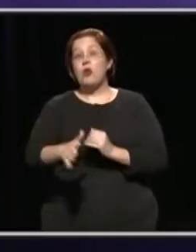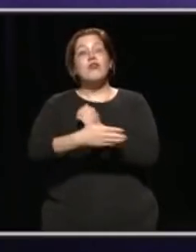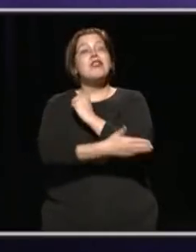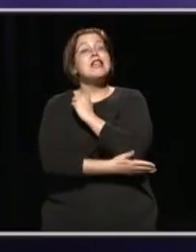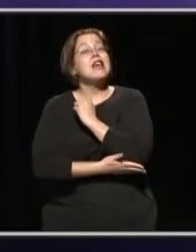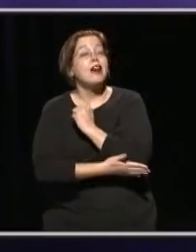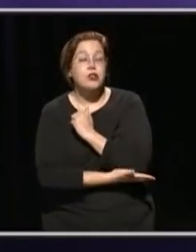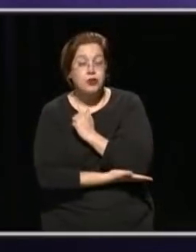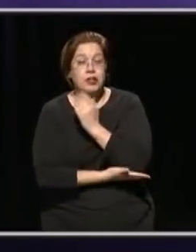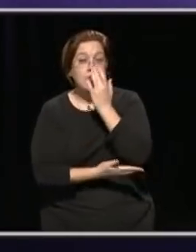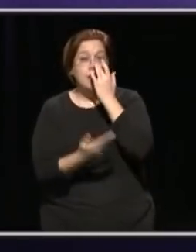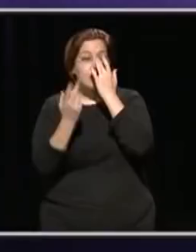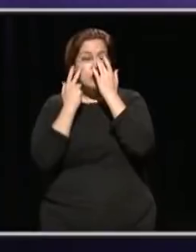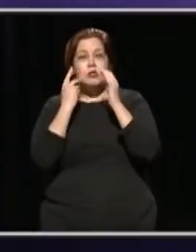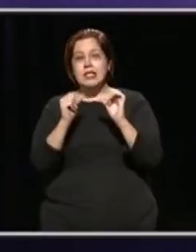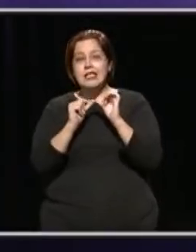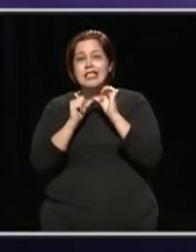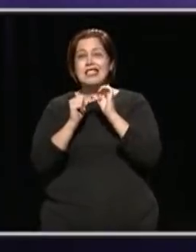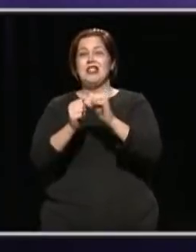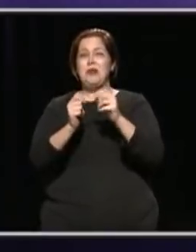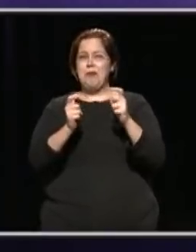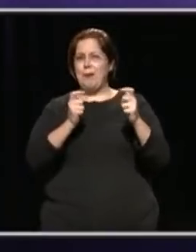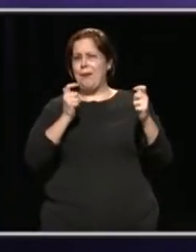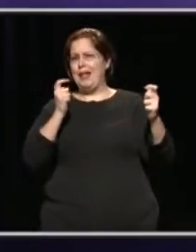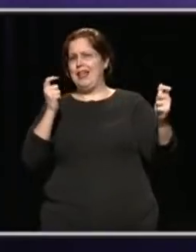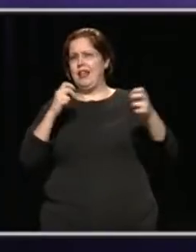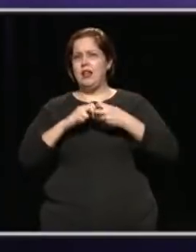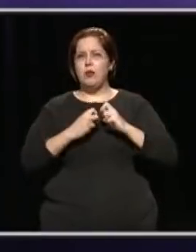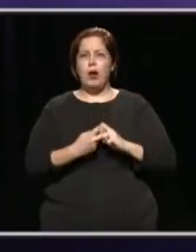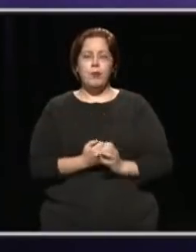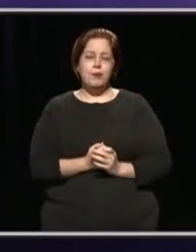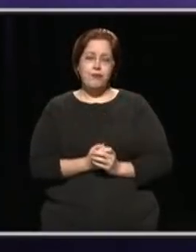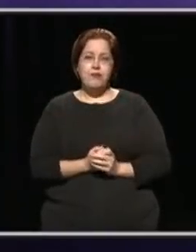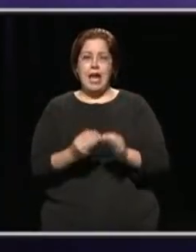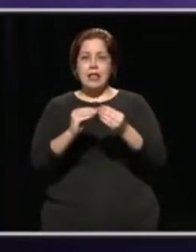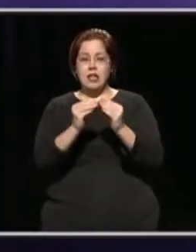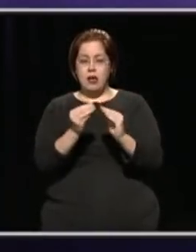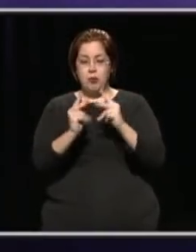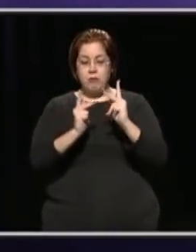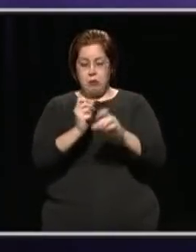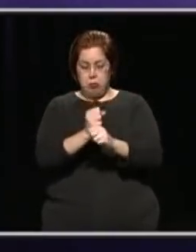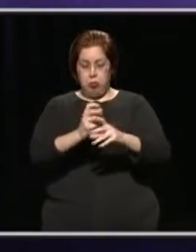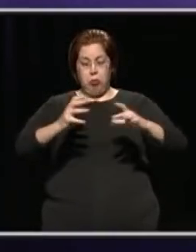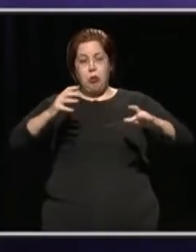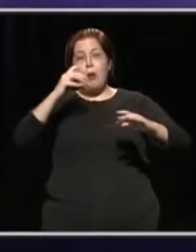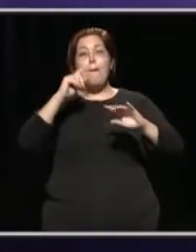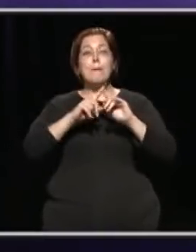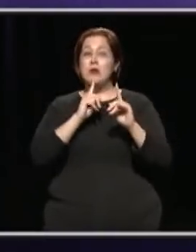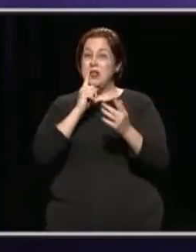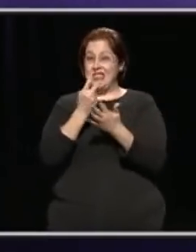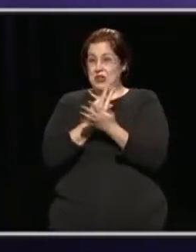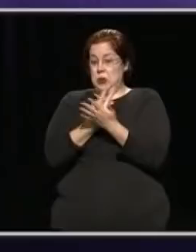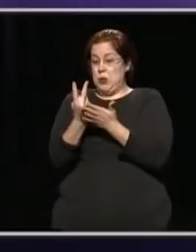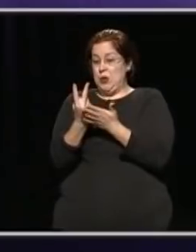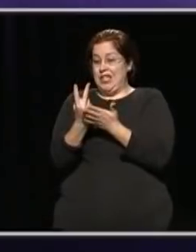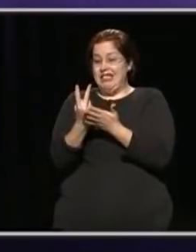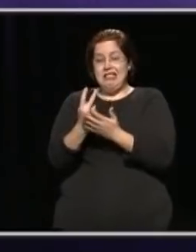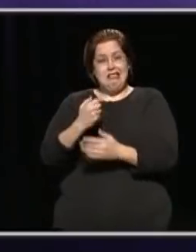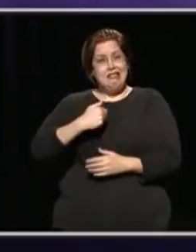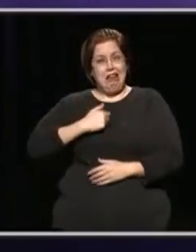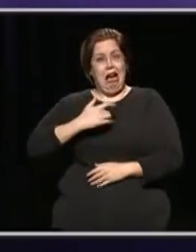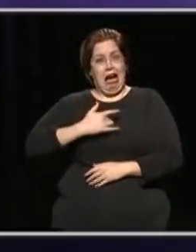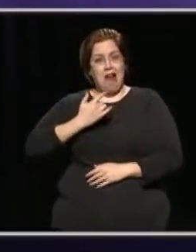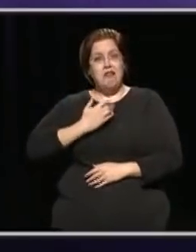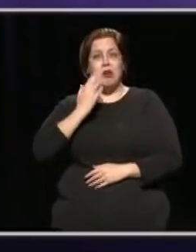seeing this continuing to be a big problem in the growing number of cases. But the next 2 weeks I think, are going to be